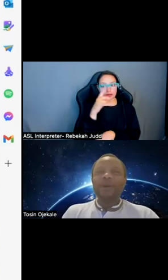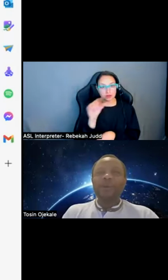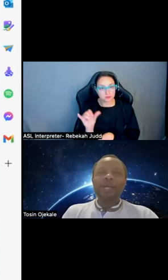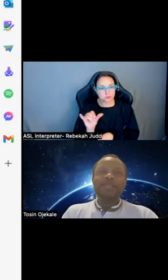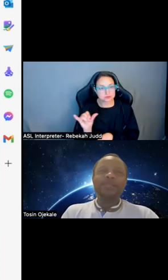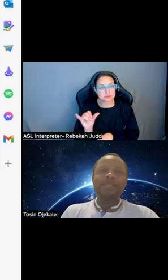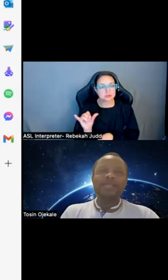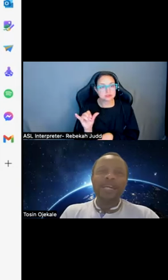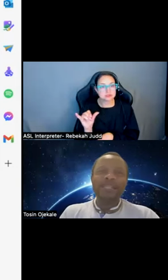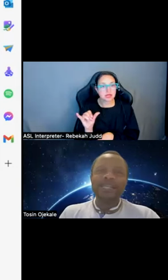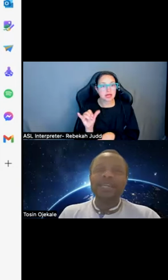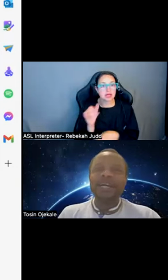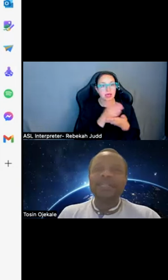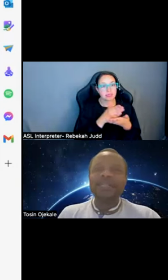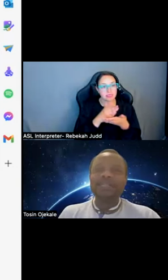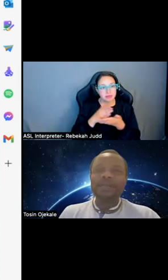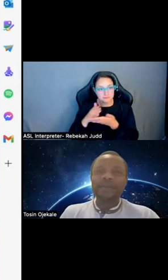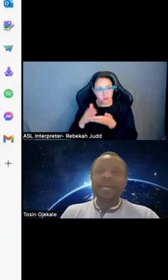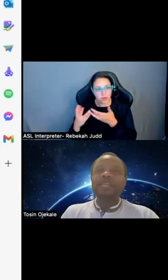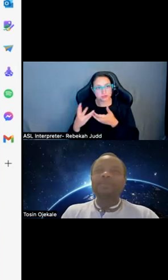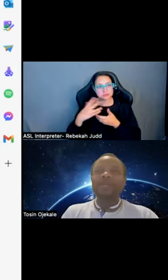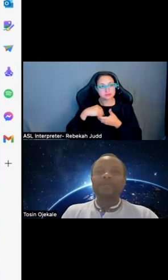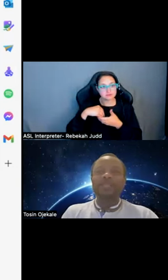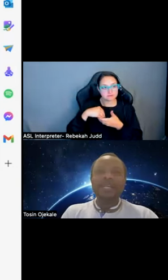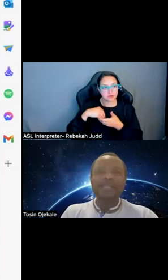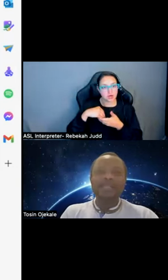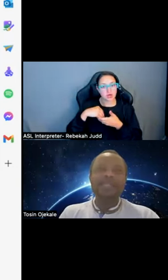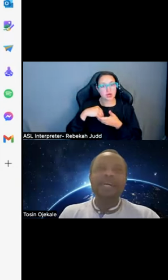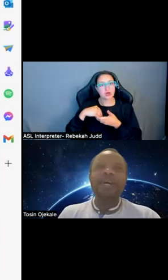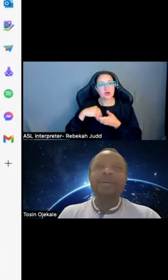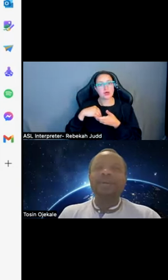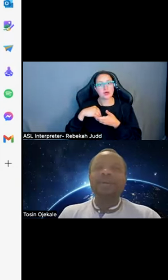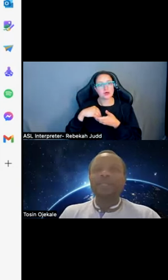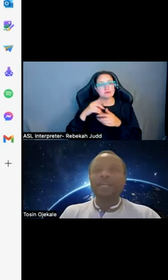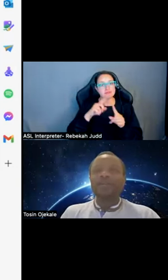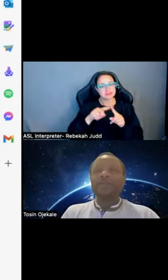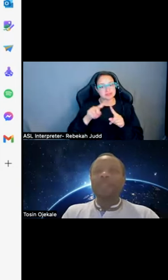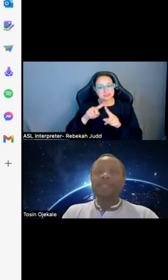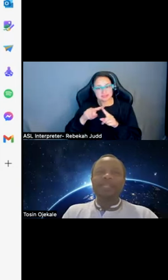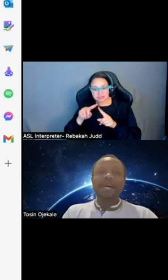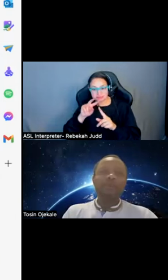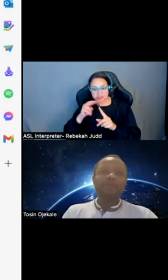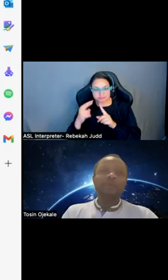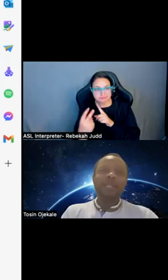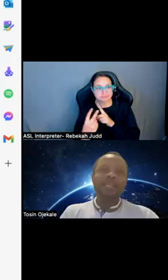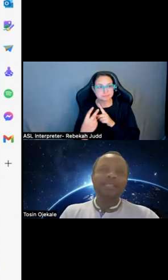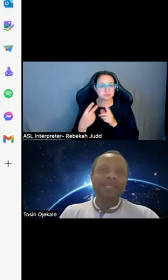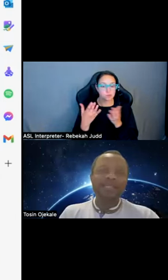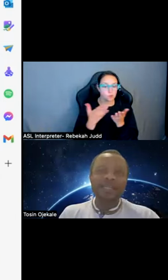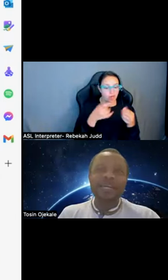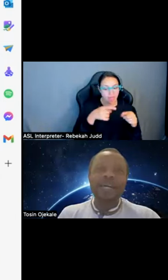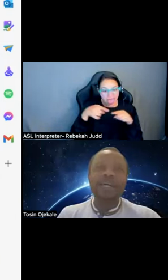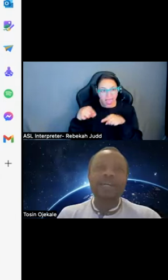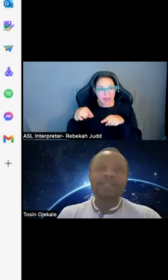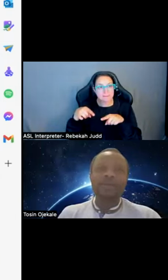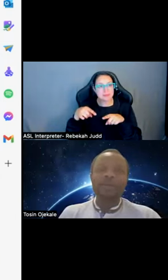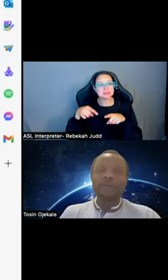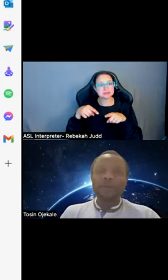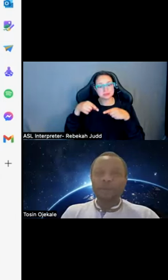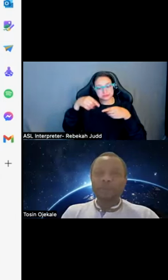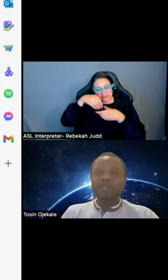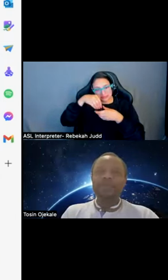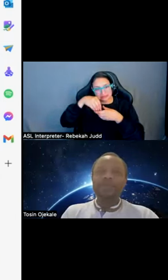the components of a data center, the different aspects of a data center, what are some of the things that happen within a data center, some